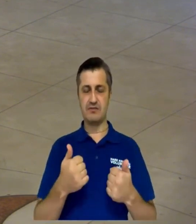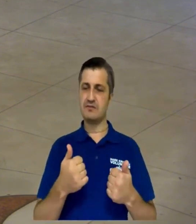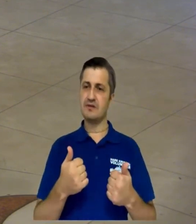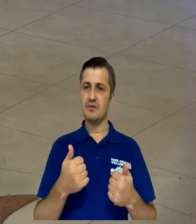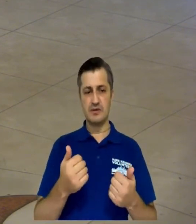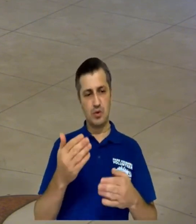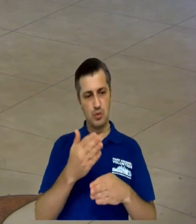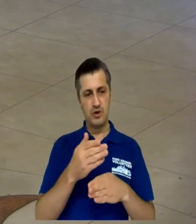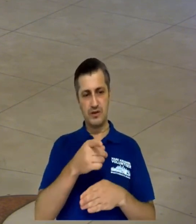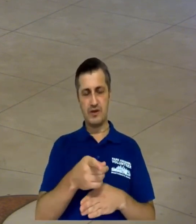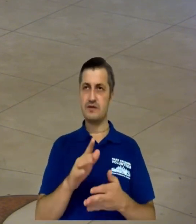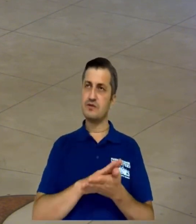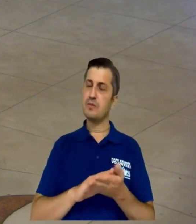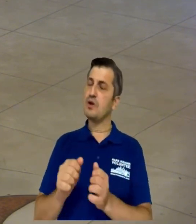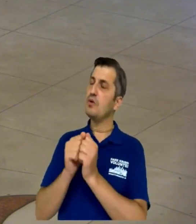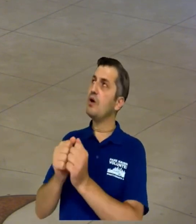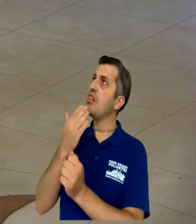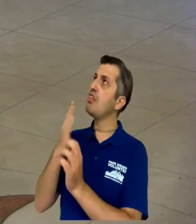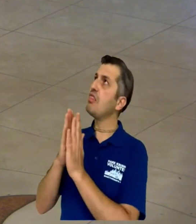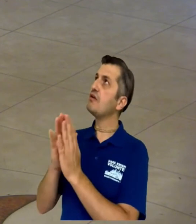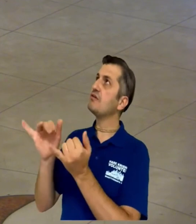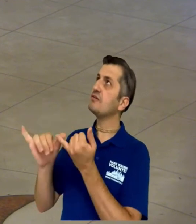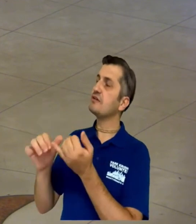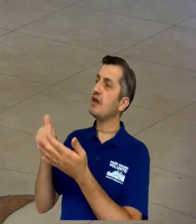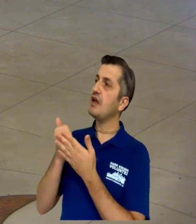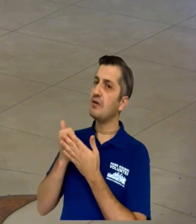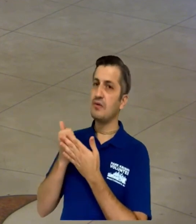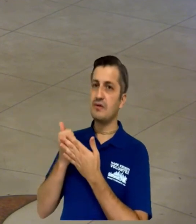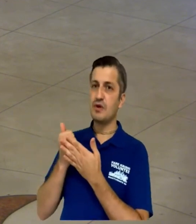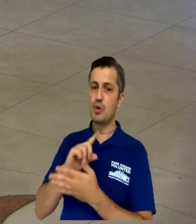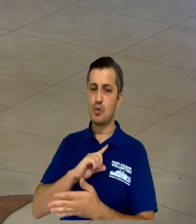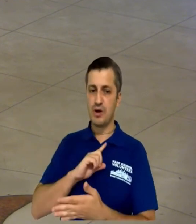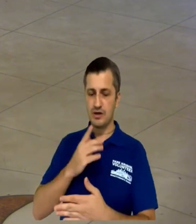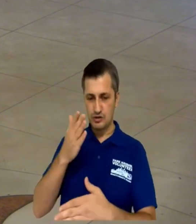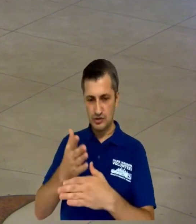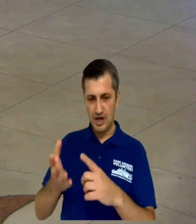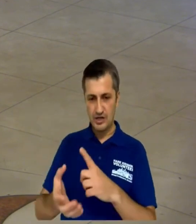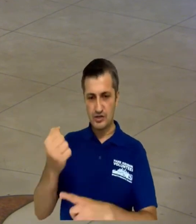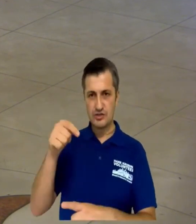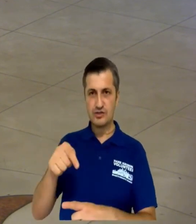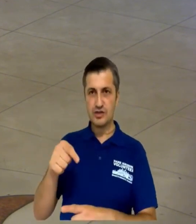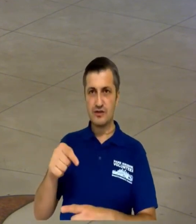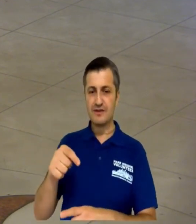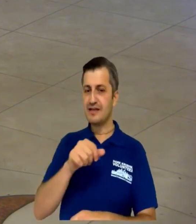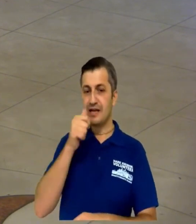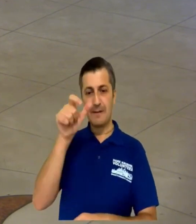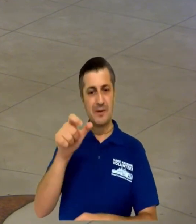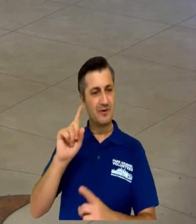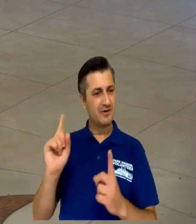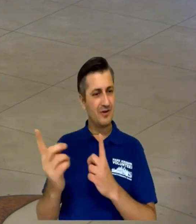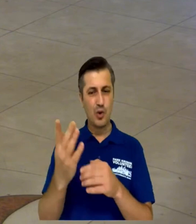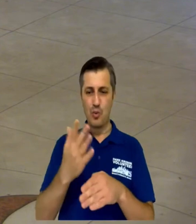I'm so grateful to Krishna, actually, that, the job I've got, not only have I got nice people around me, I could